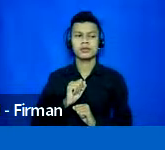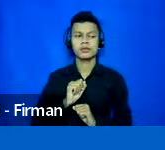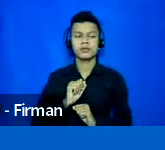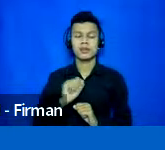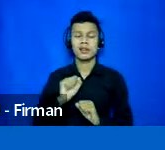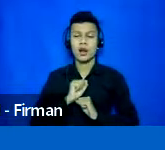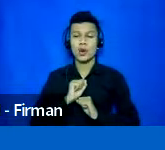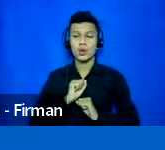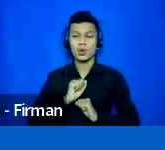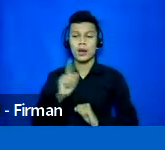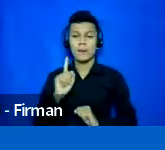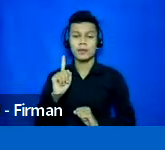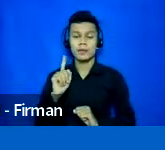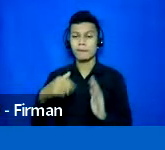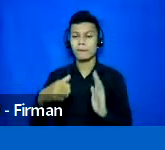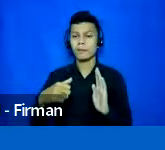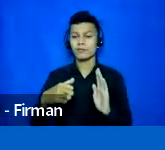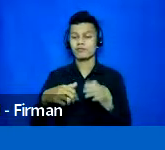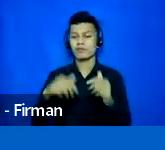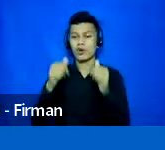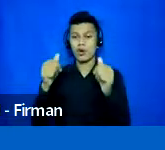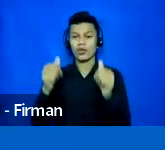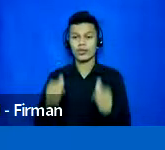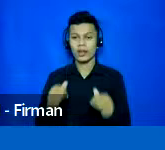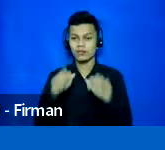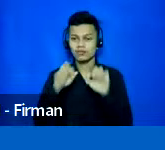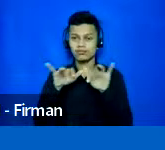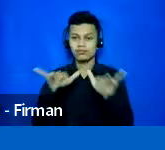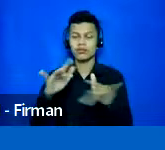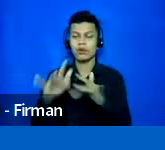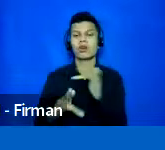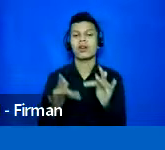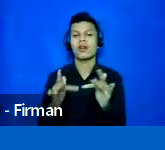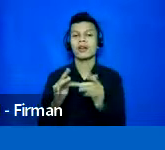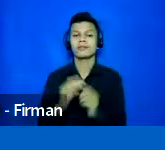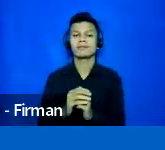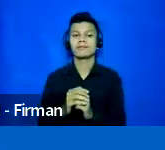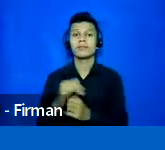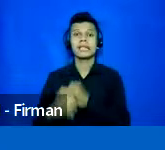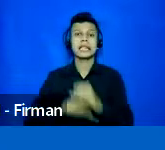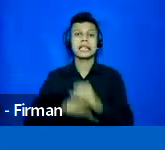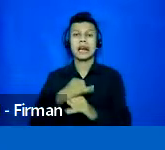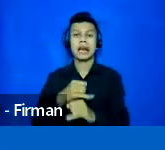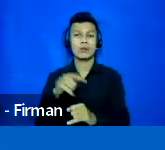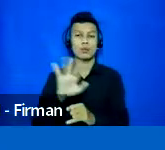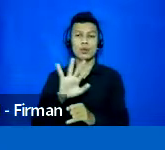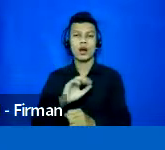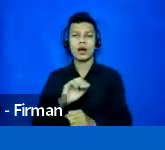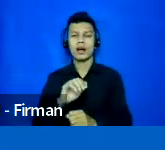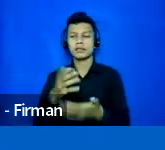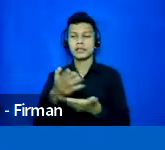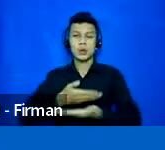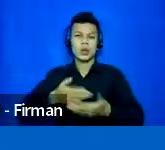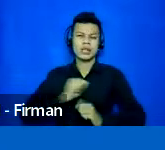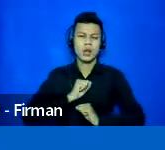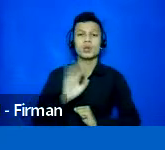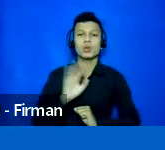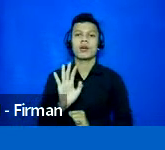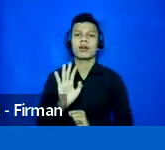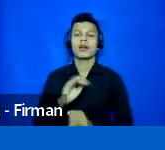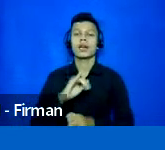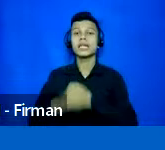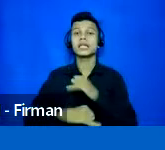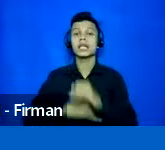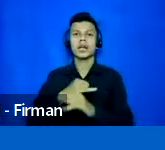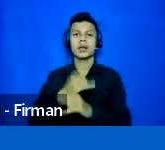After all, internet is not all scary. It also have unsurmountable potentials if free knowledge agenda